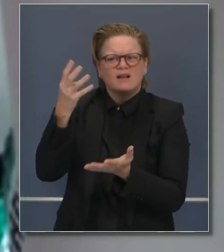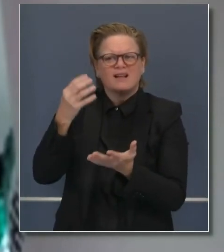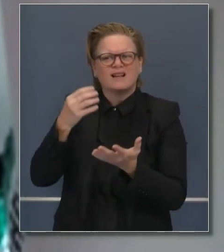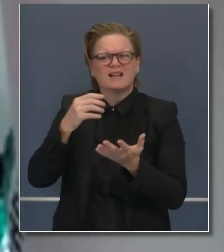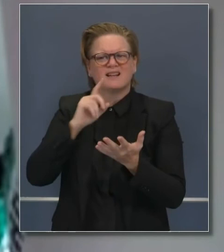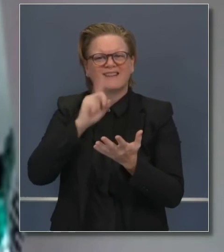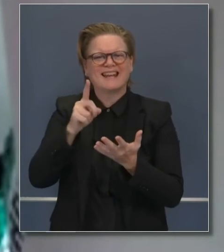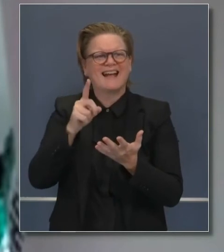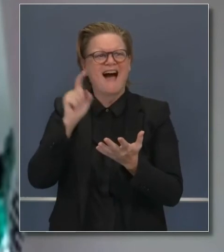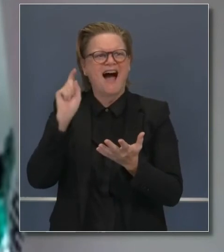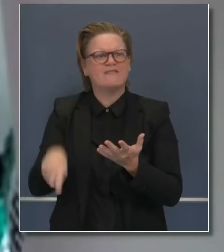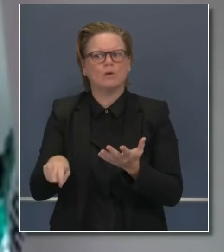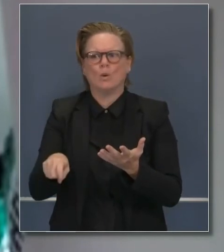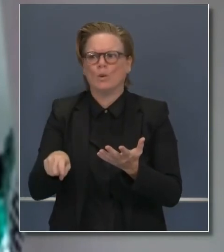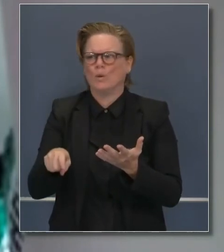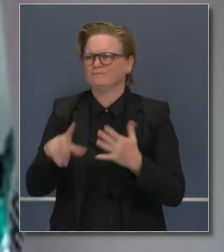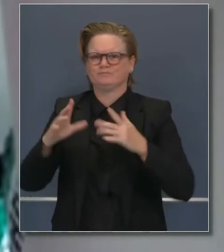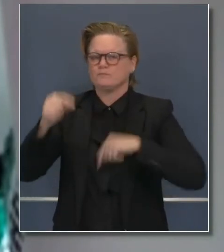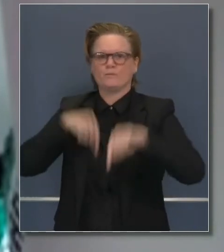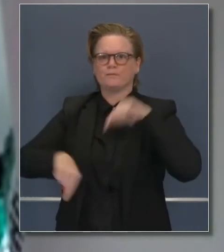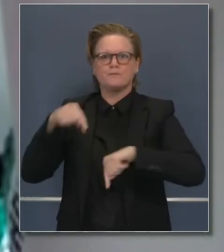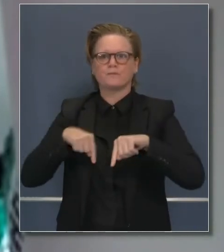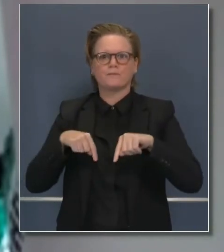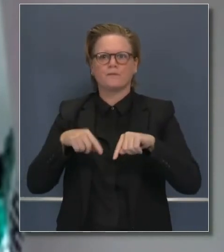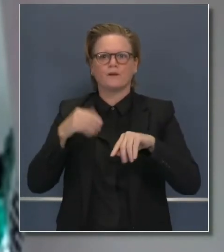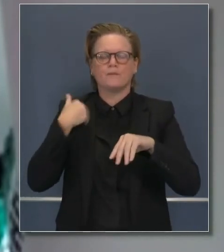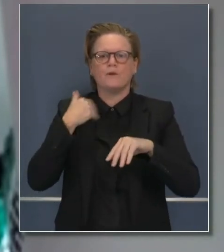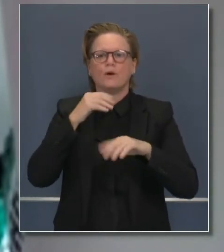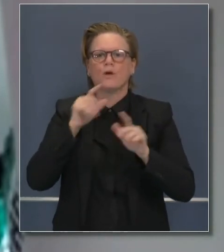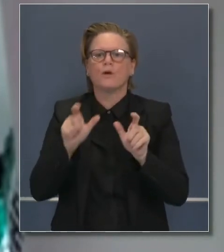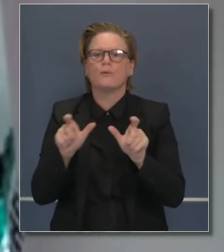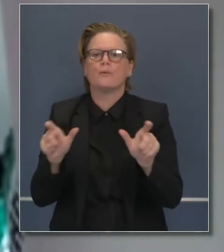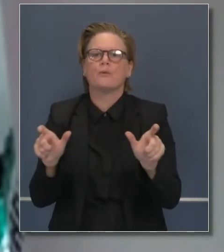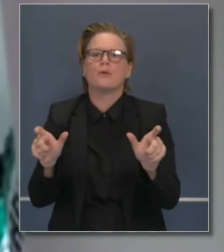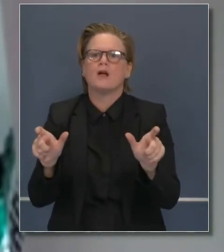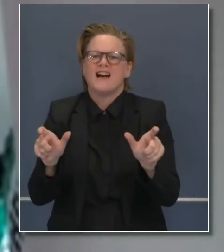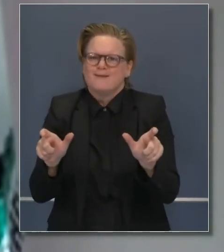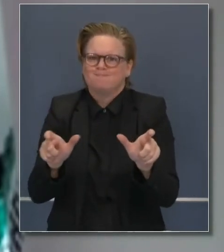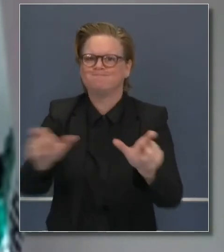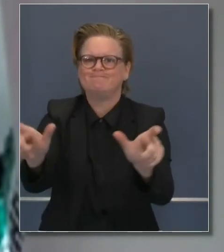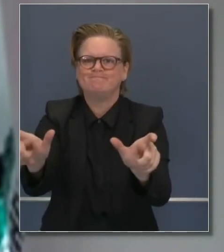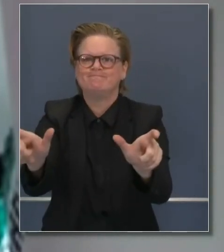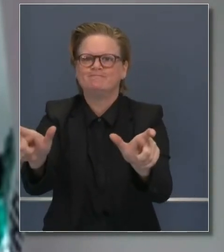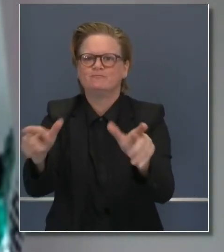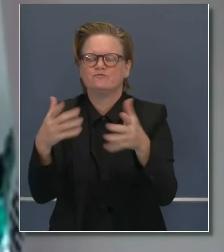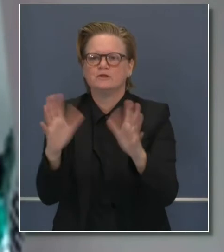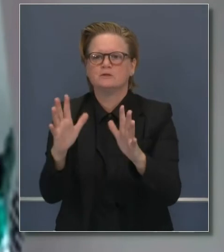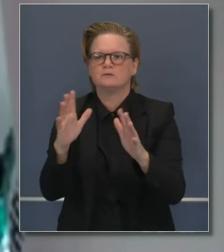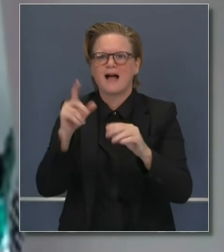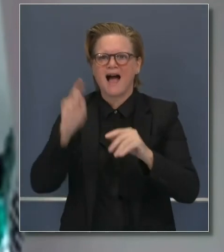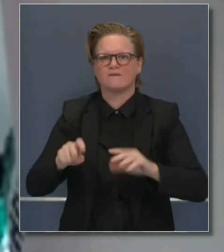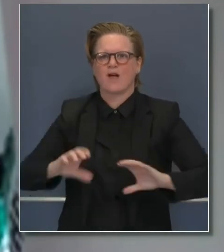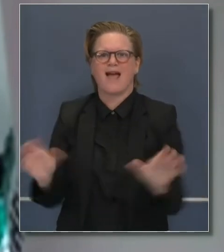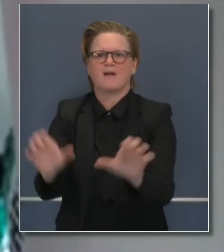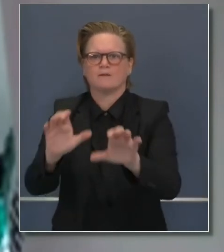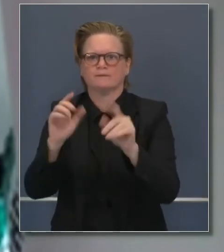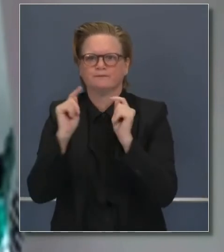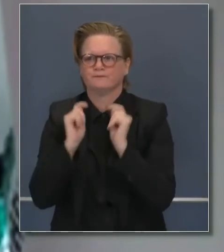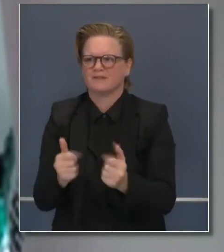what this is about. It isn't about single sector by sector and where is that spread